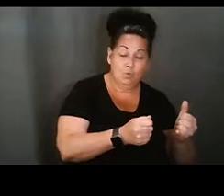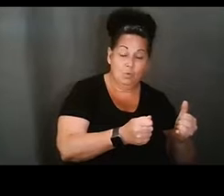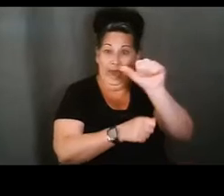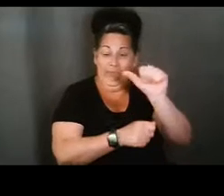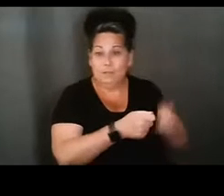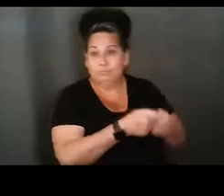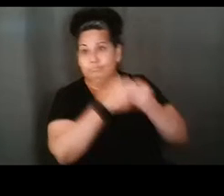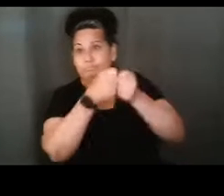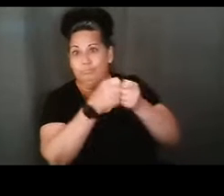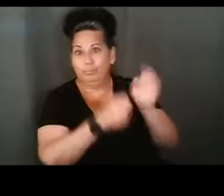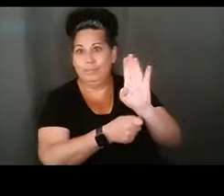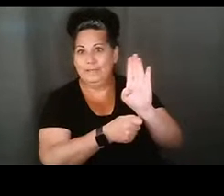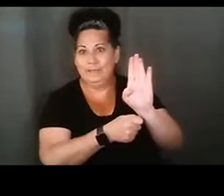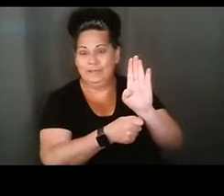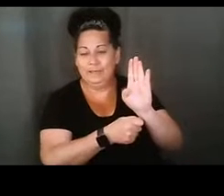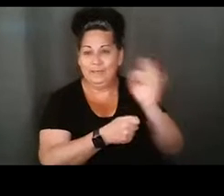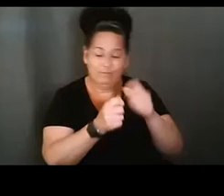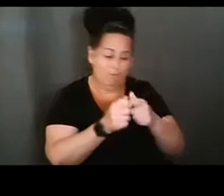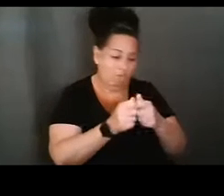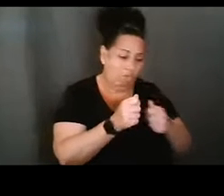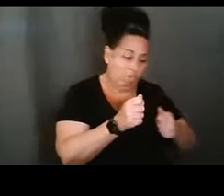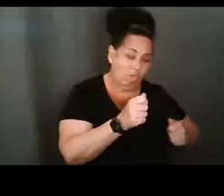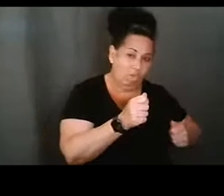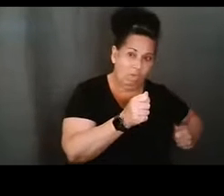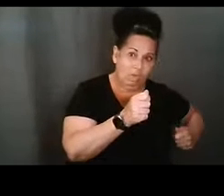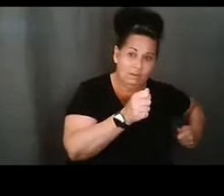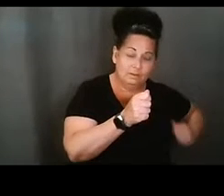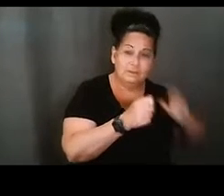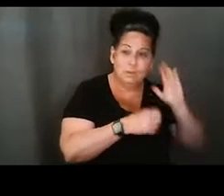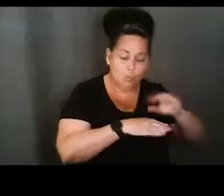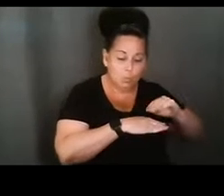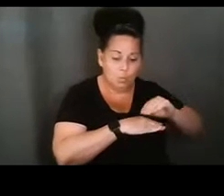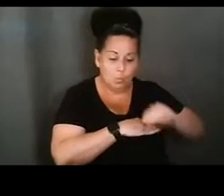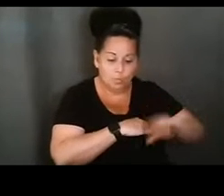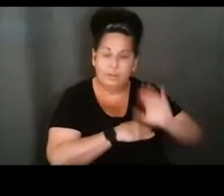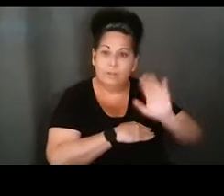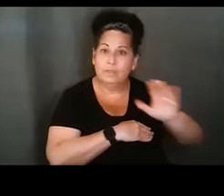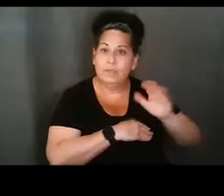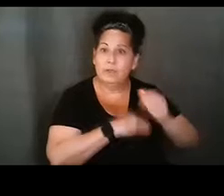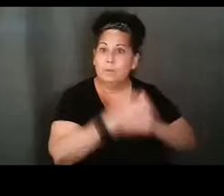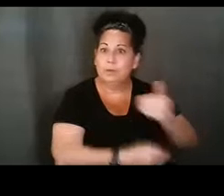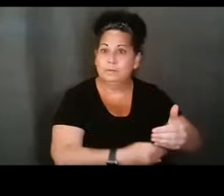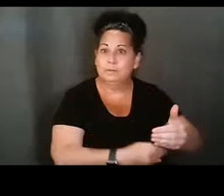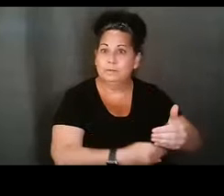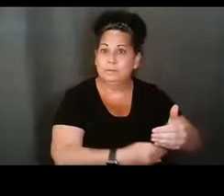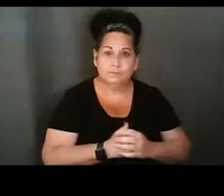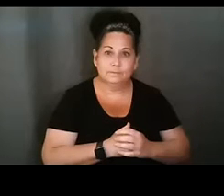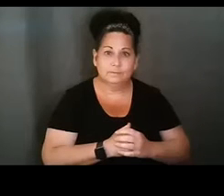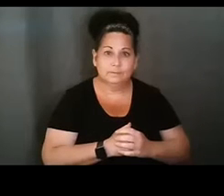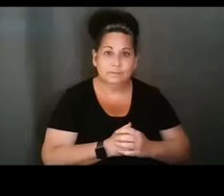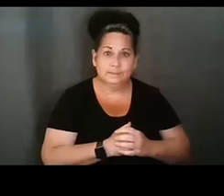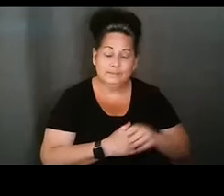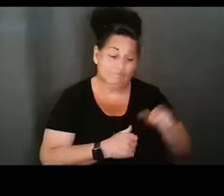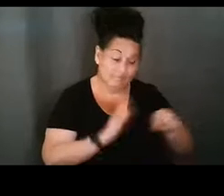get too far behind in the ninth grade, it's going to affect them. Now, are they mature as we want them to be? Absolutely